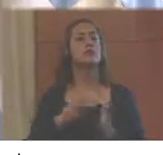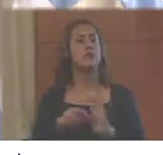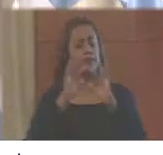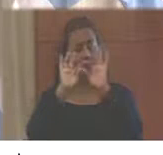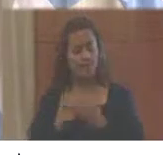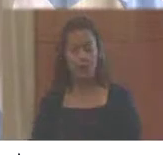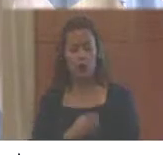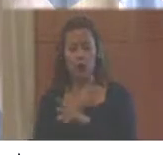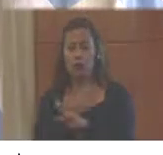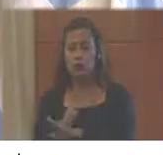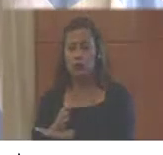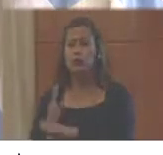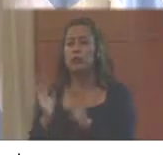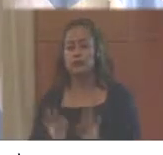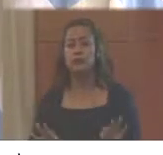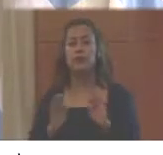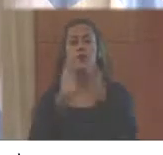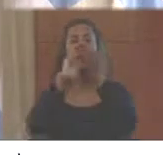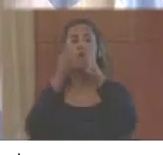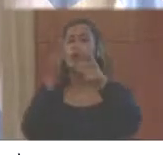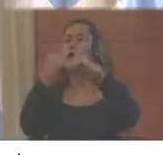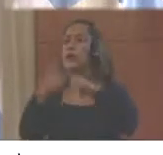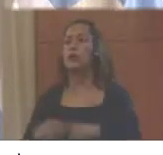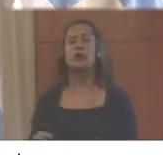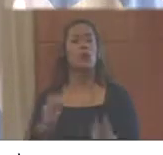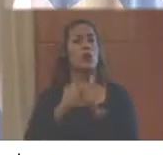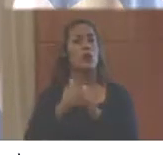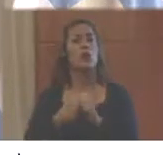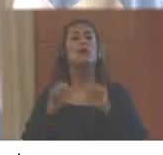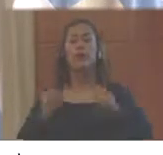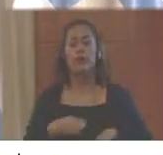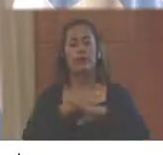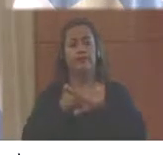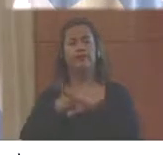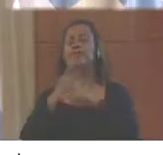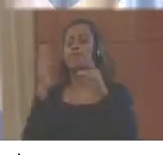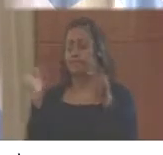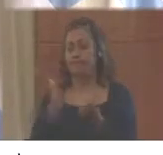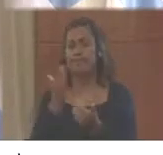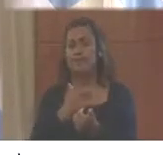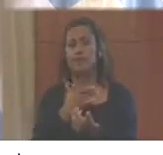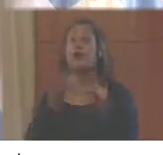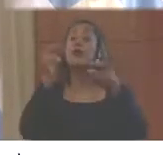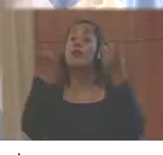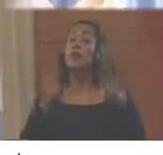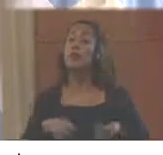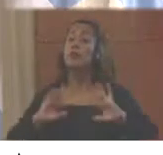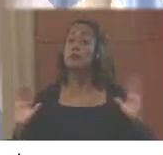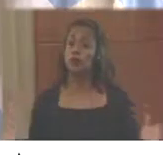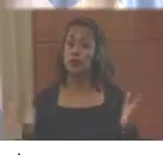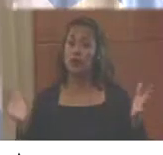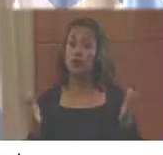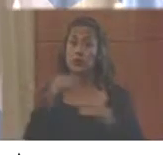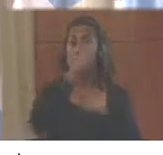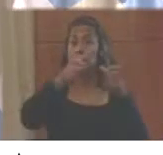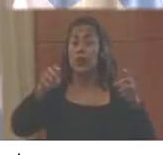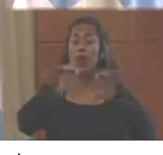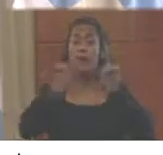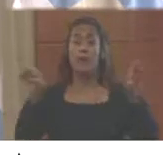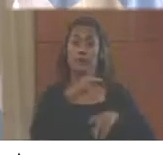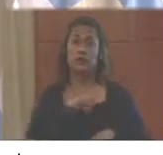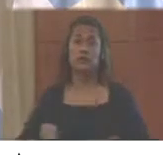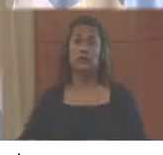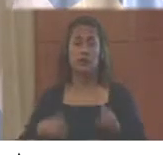level of resilience of our communities before any eventuality. We must also motivate participation of